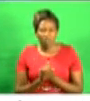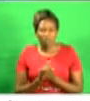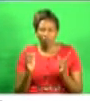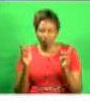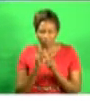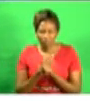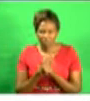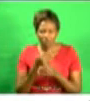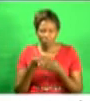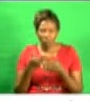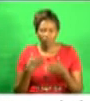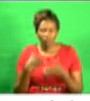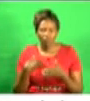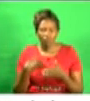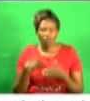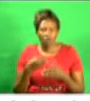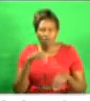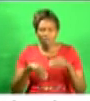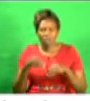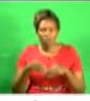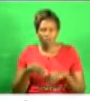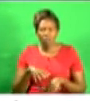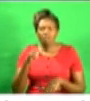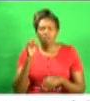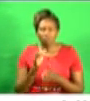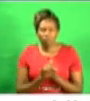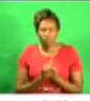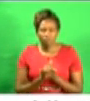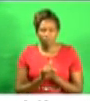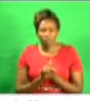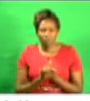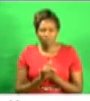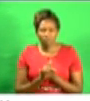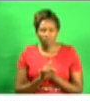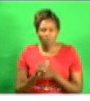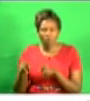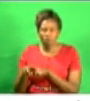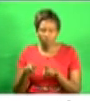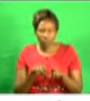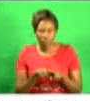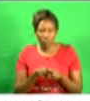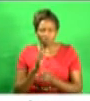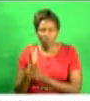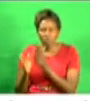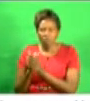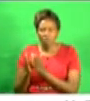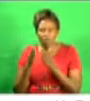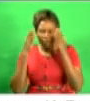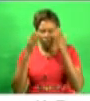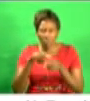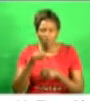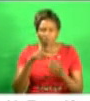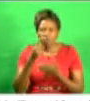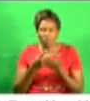completed before the elections take place next month. We've also expressed our concerns